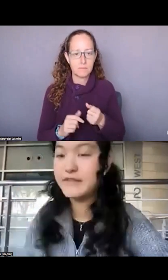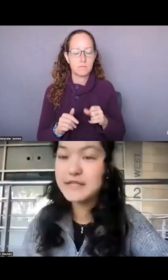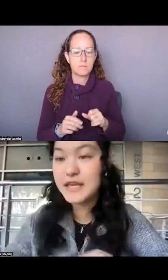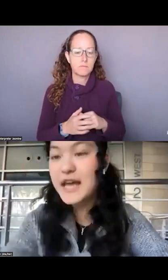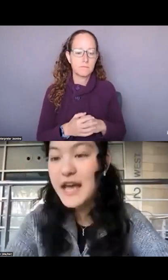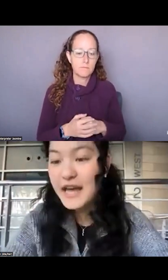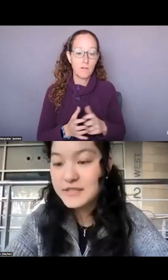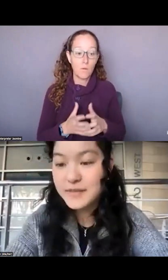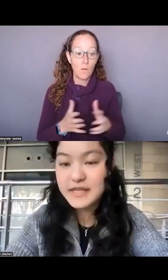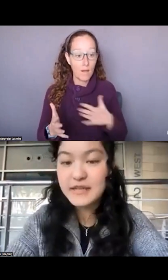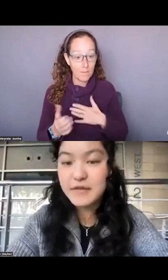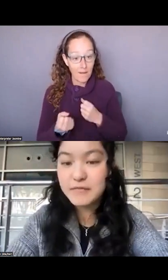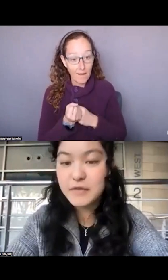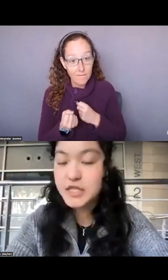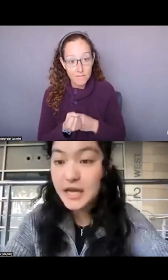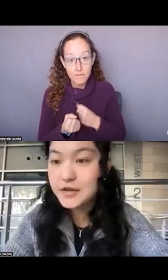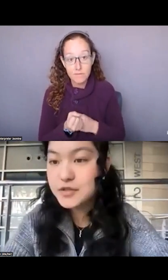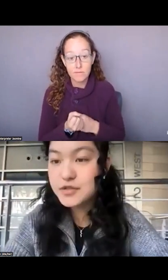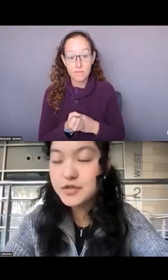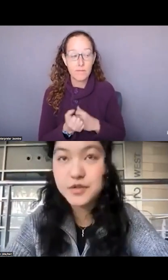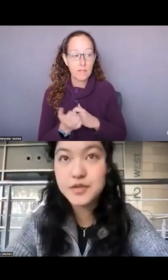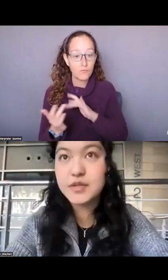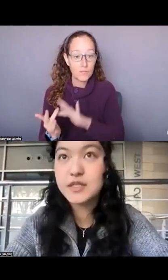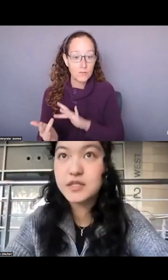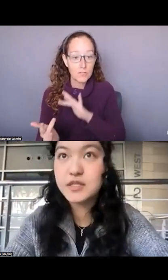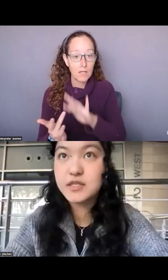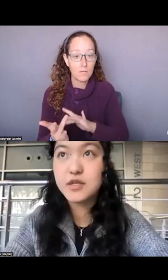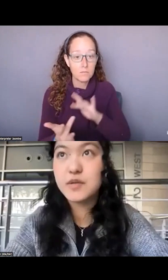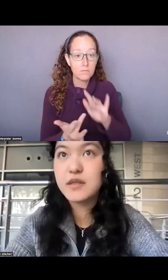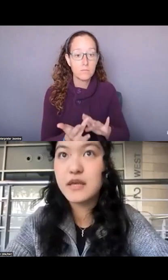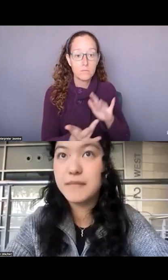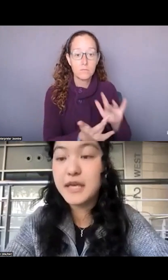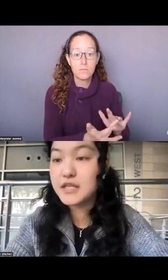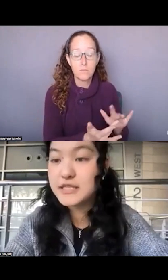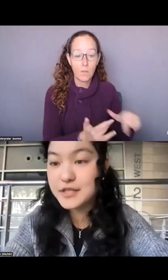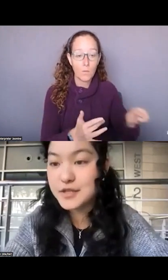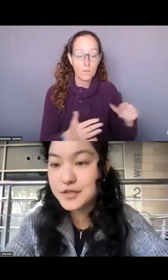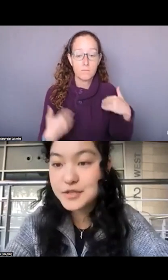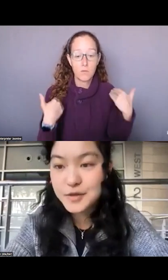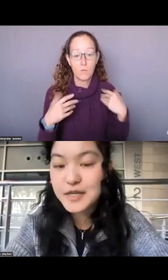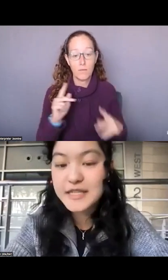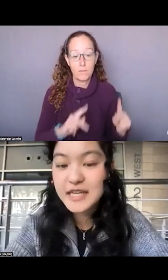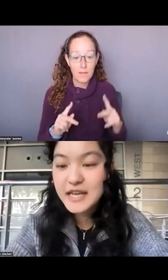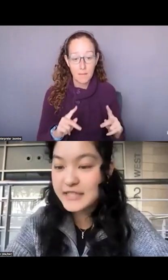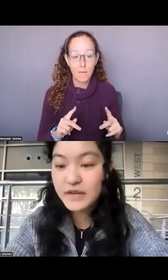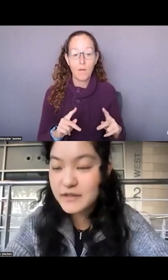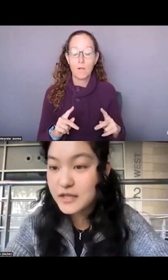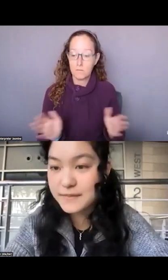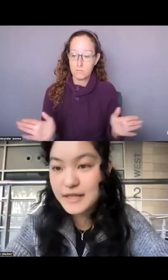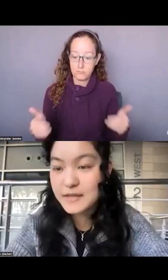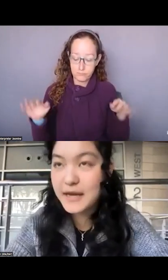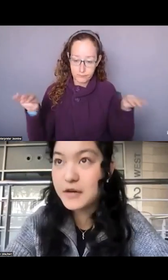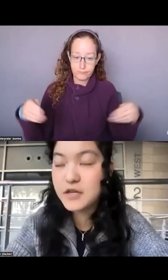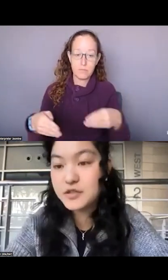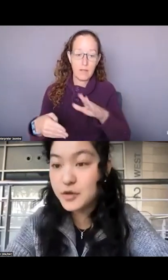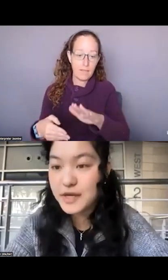part of my advocacy has been reaching out to these youth, making them center their stories. Like Saanvi talked